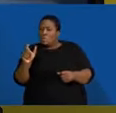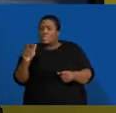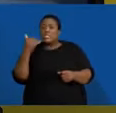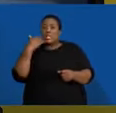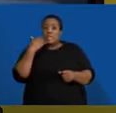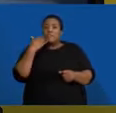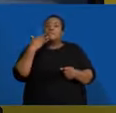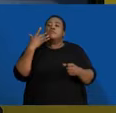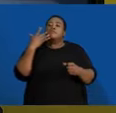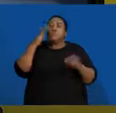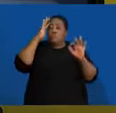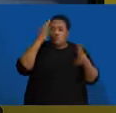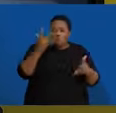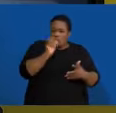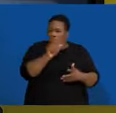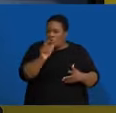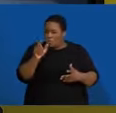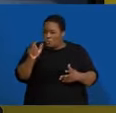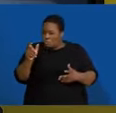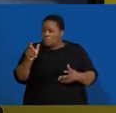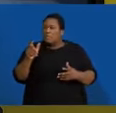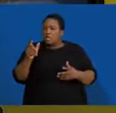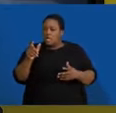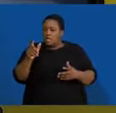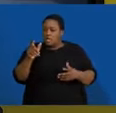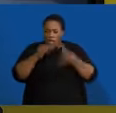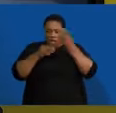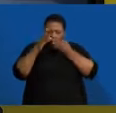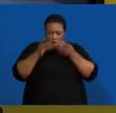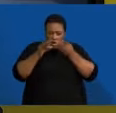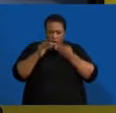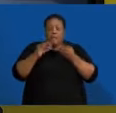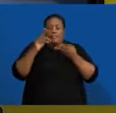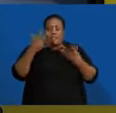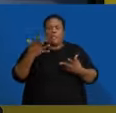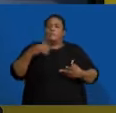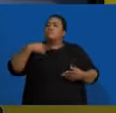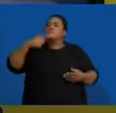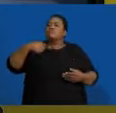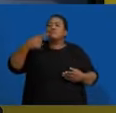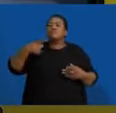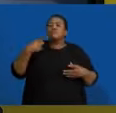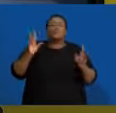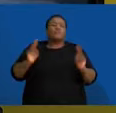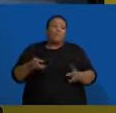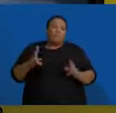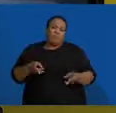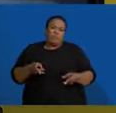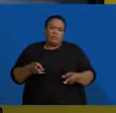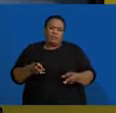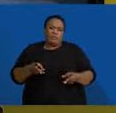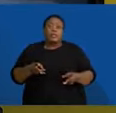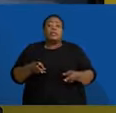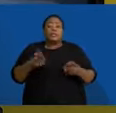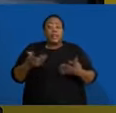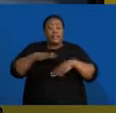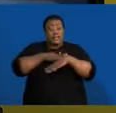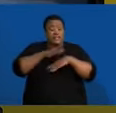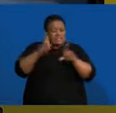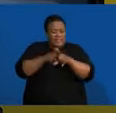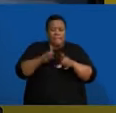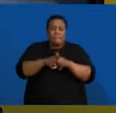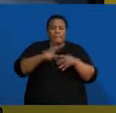always hum the song. But as soon as you know it, you can sing from word to word until you are done. Similarly with this, the more you talk about